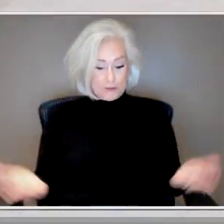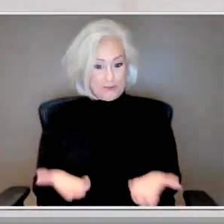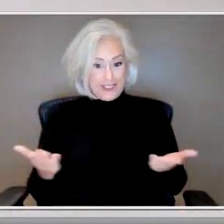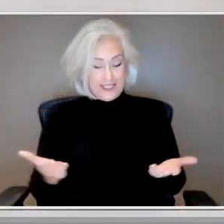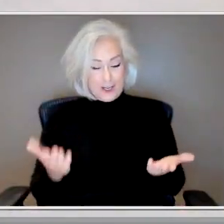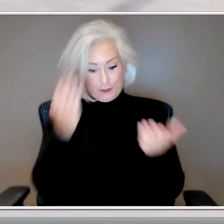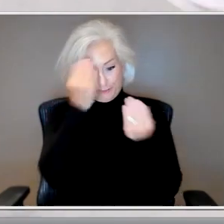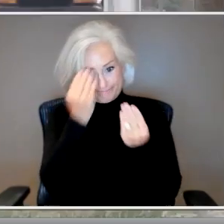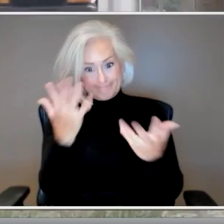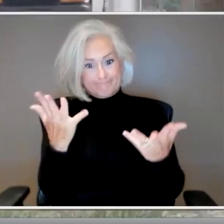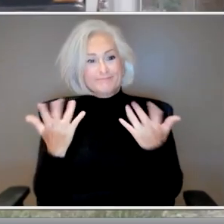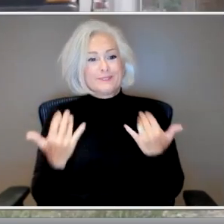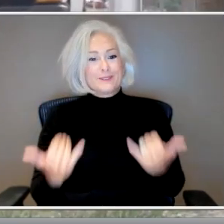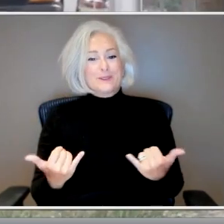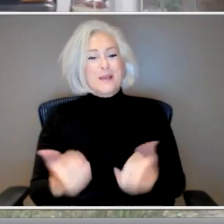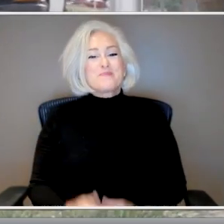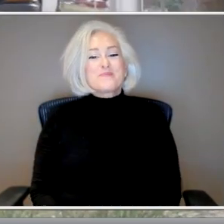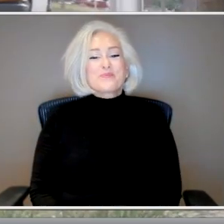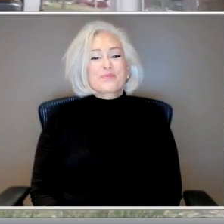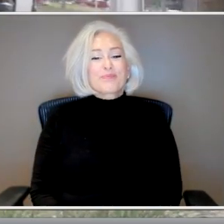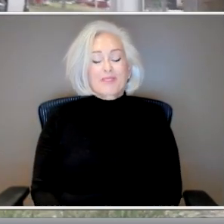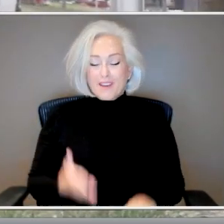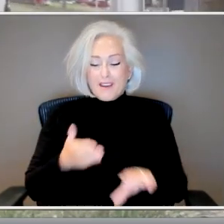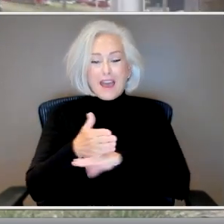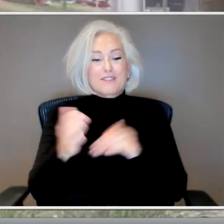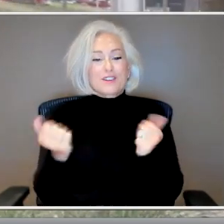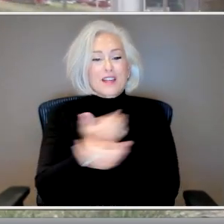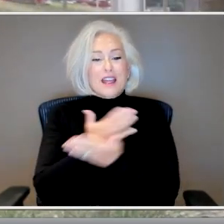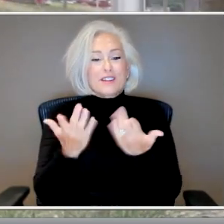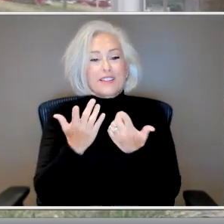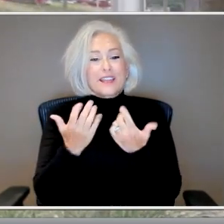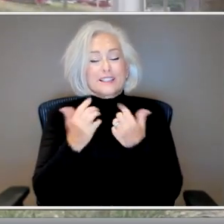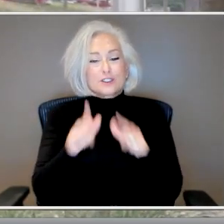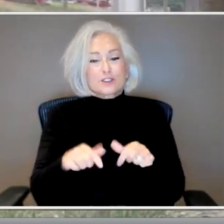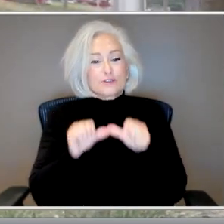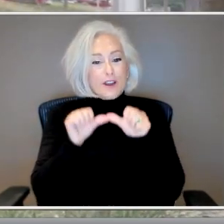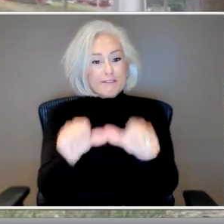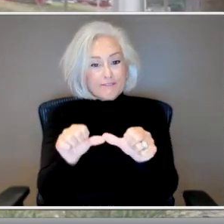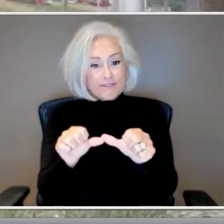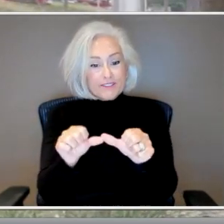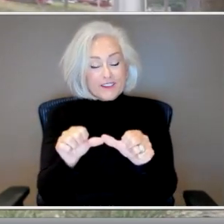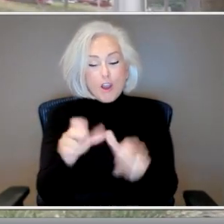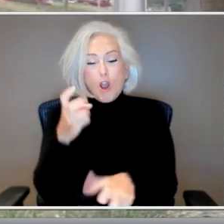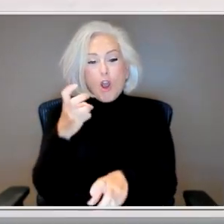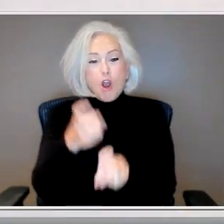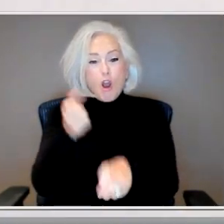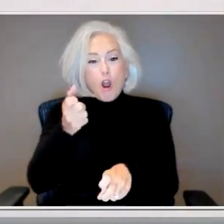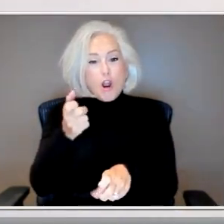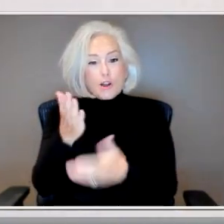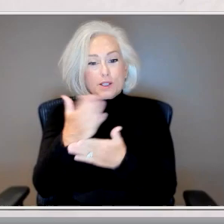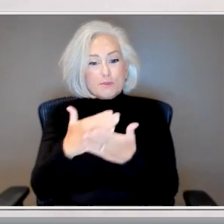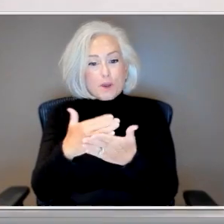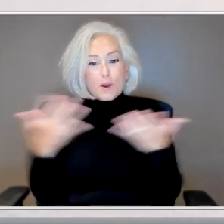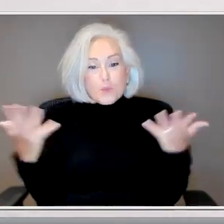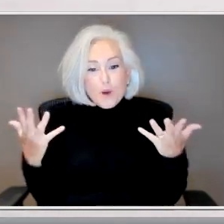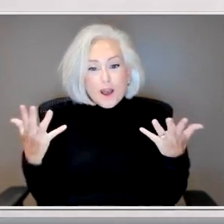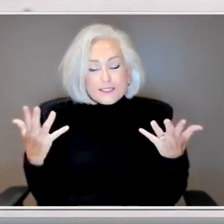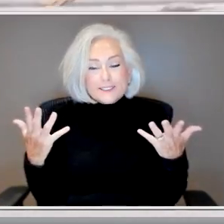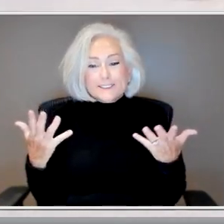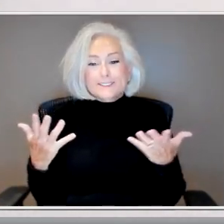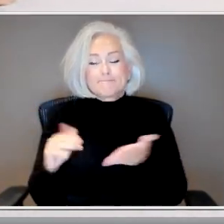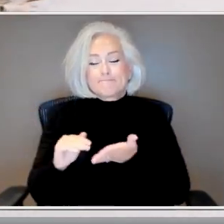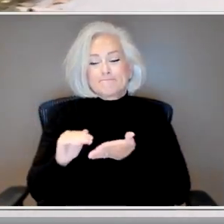all she's survived, one of the toughest parts of recovery for Vicki Bailey has been forgiving herself. I don't have a lot of sympathy